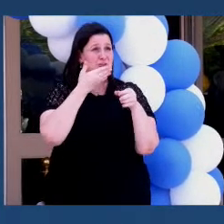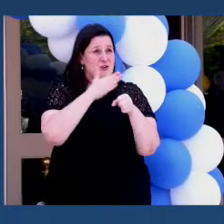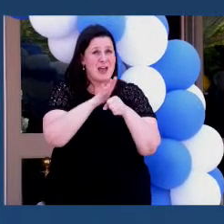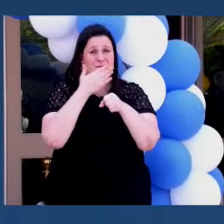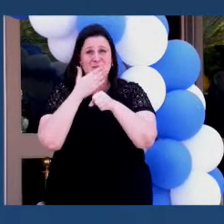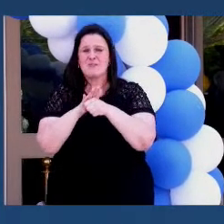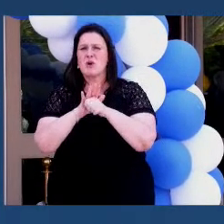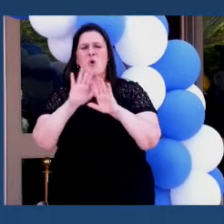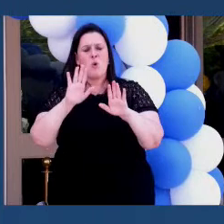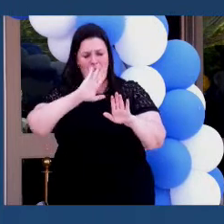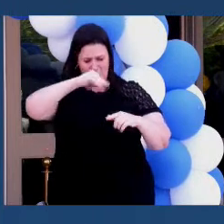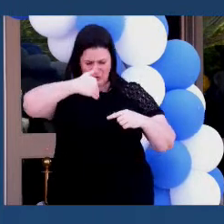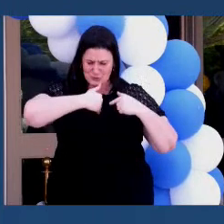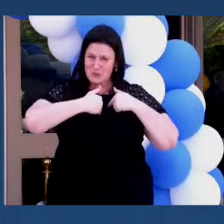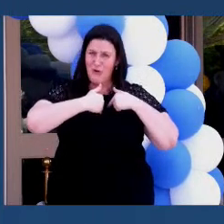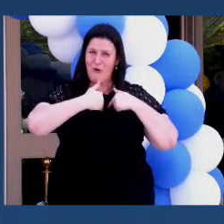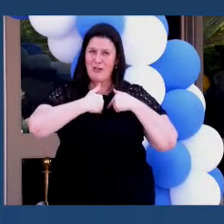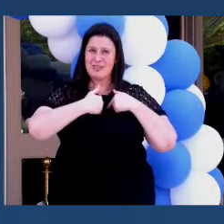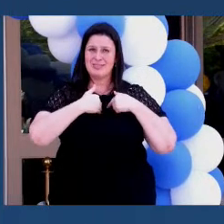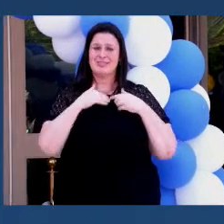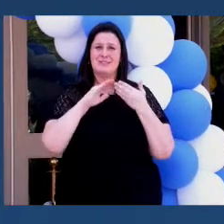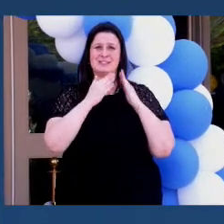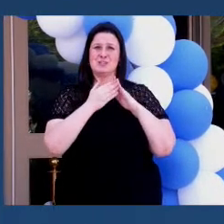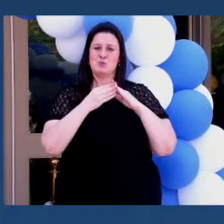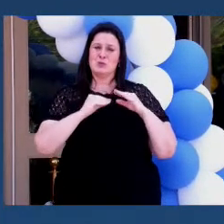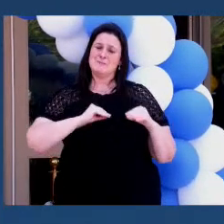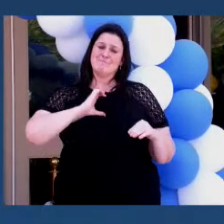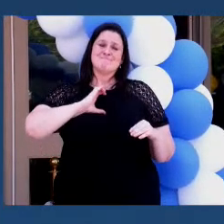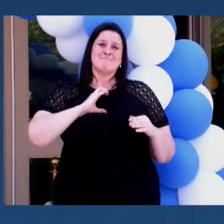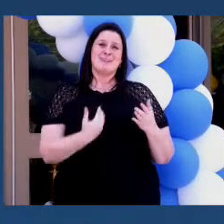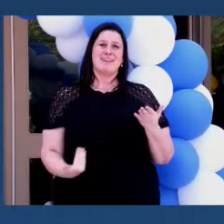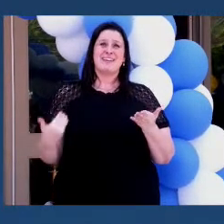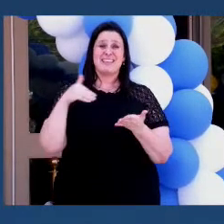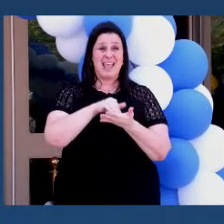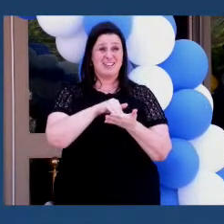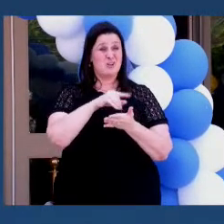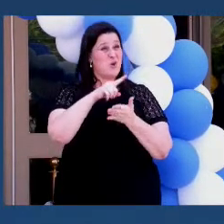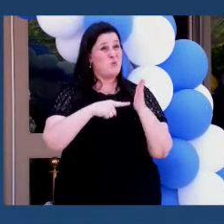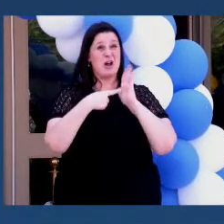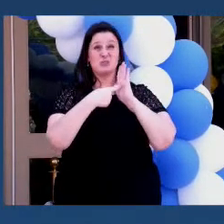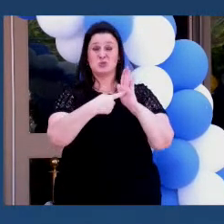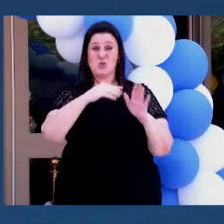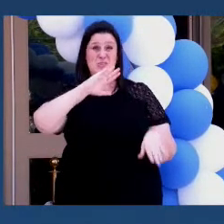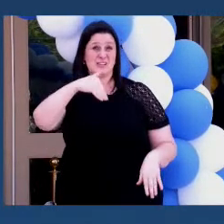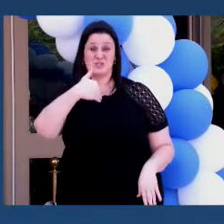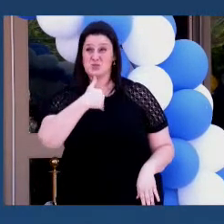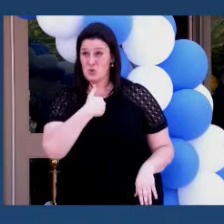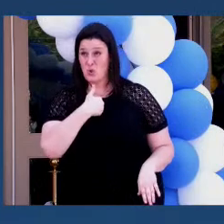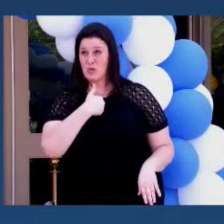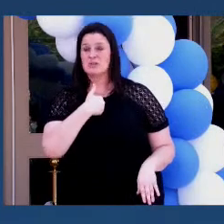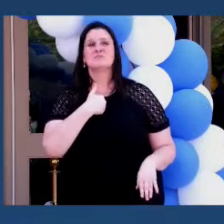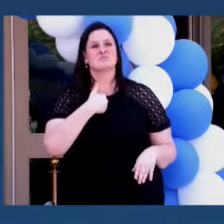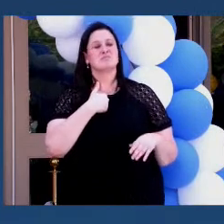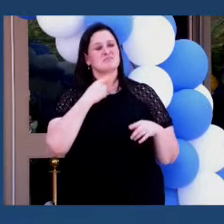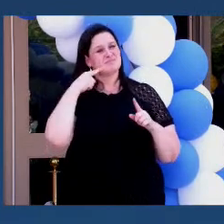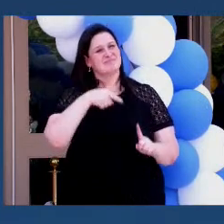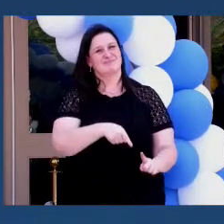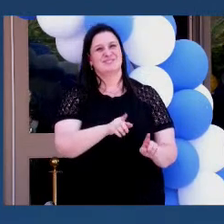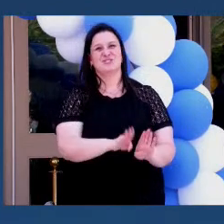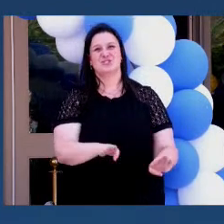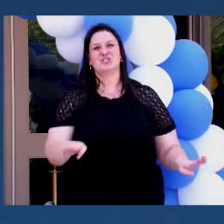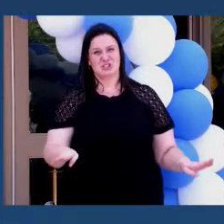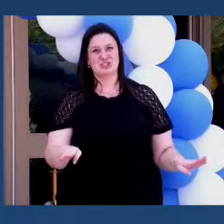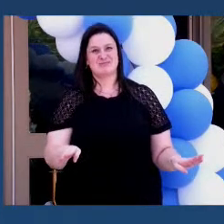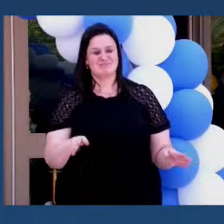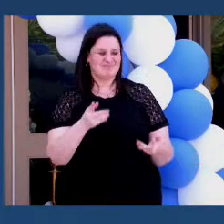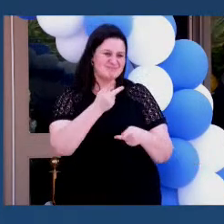of a community. And there's nothing that reflects that soul of my mind than what we do for the children who will go to this